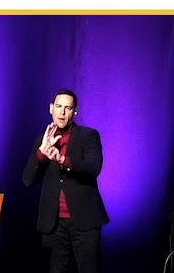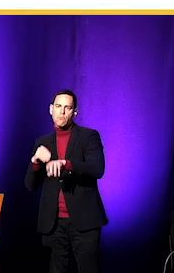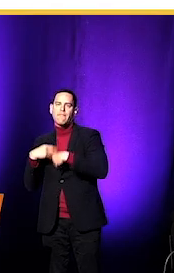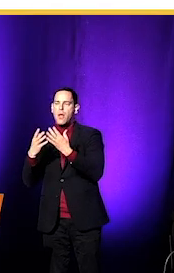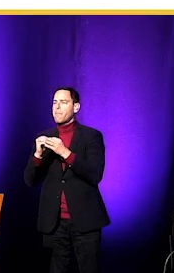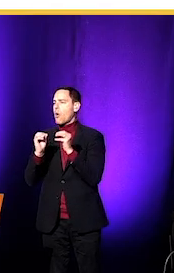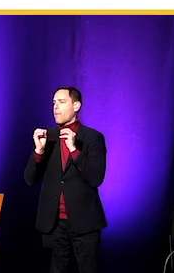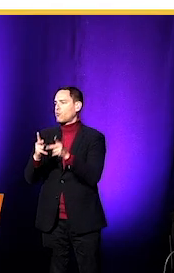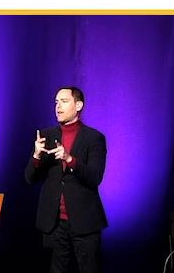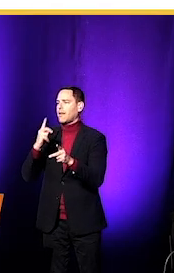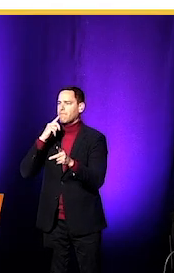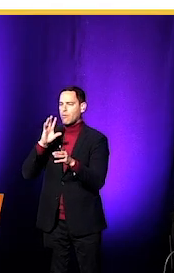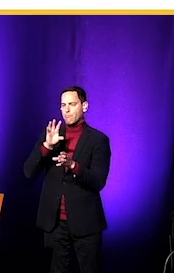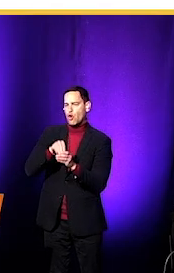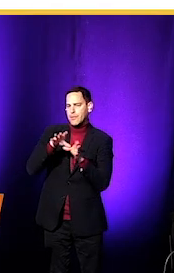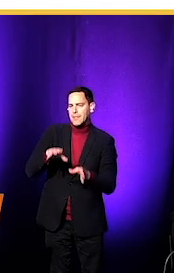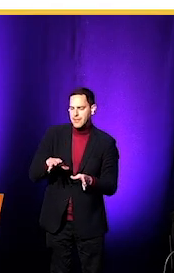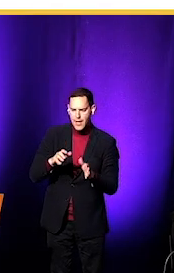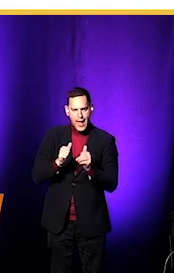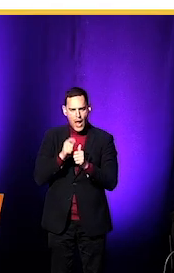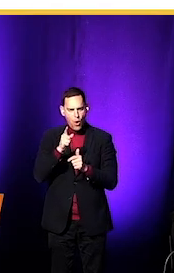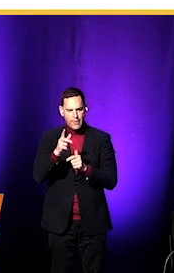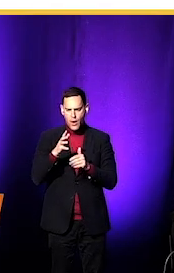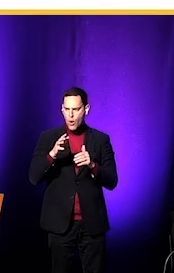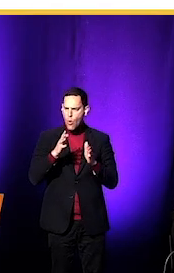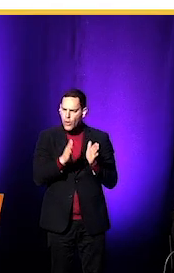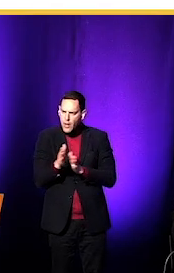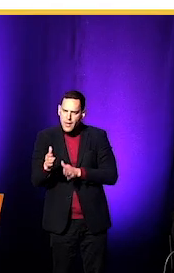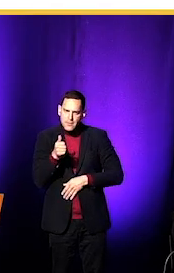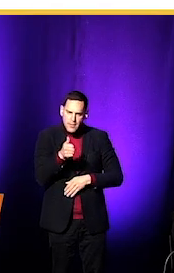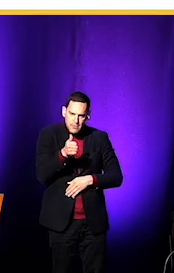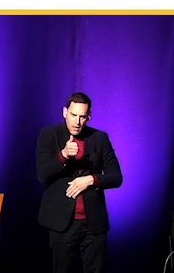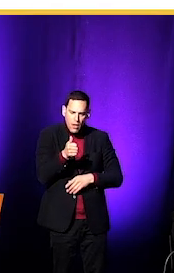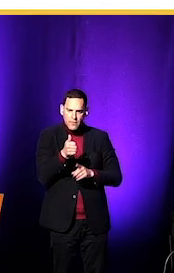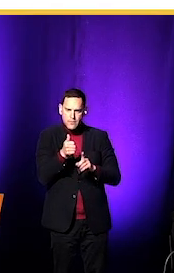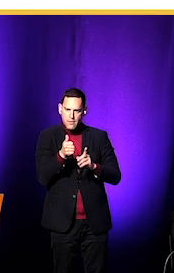participants organize themselves and others and leverage